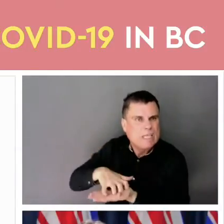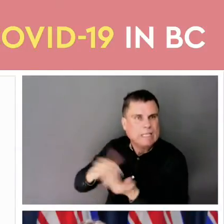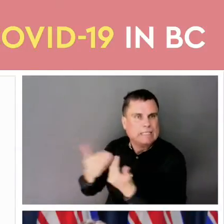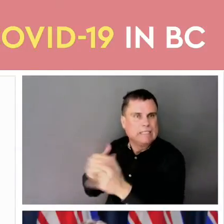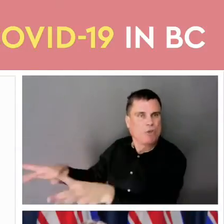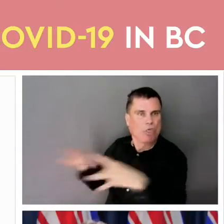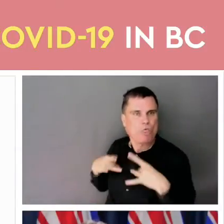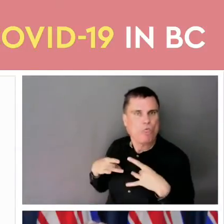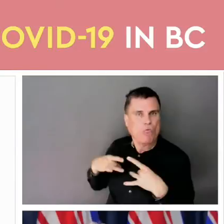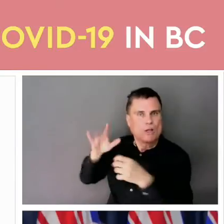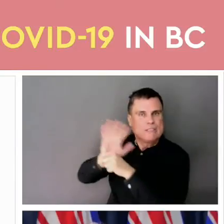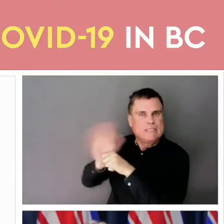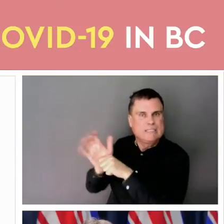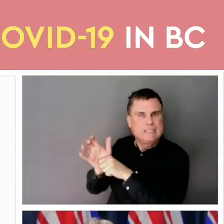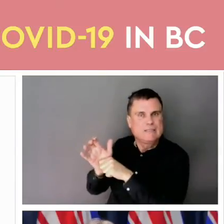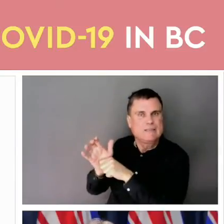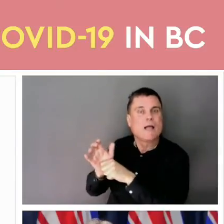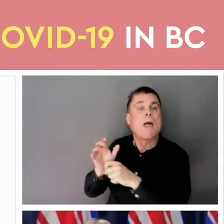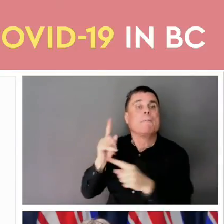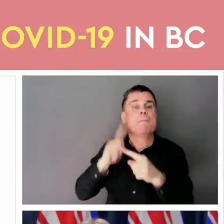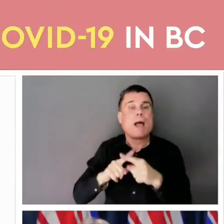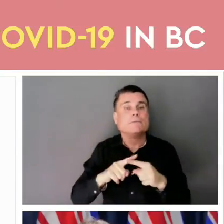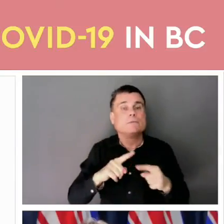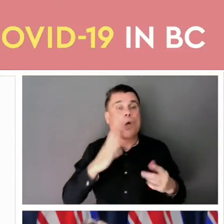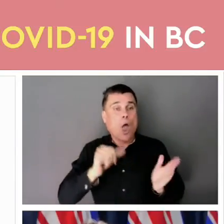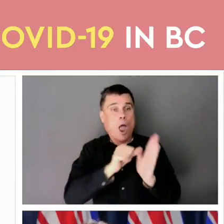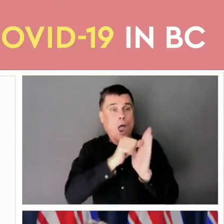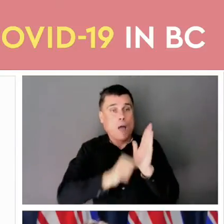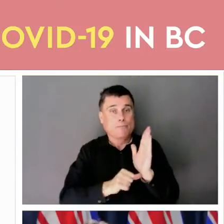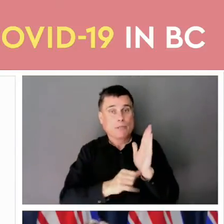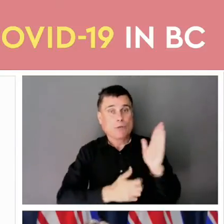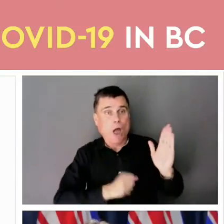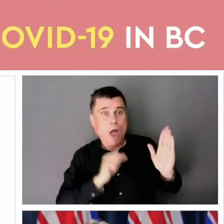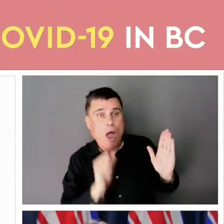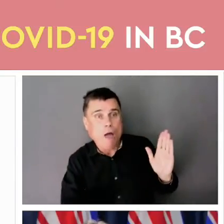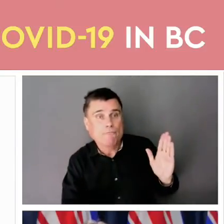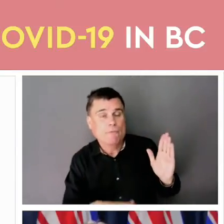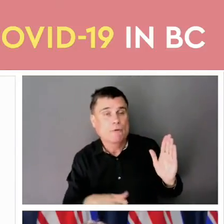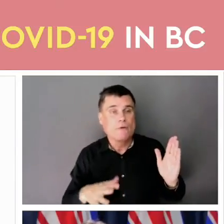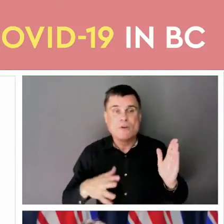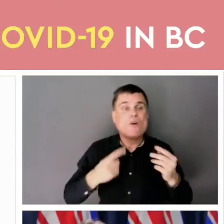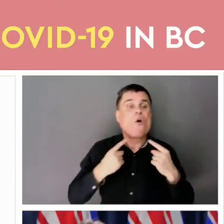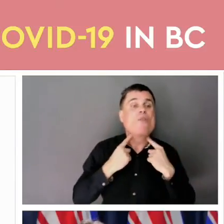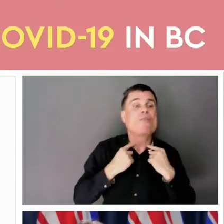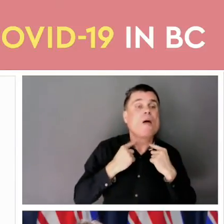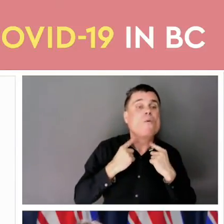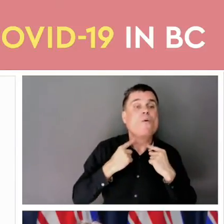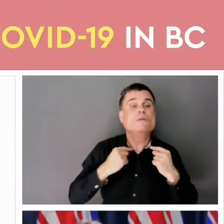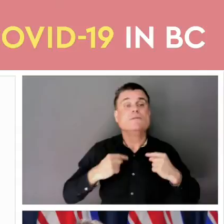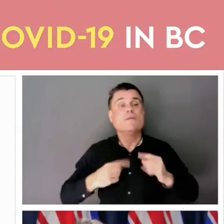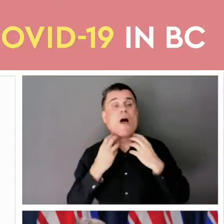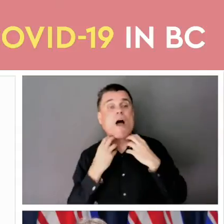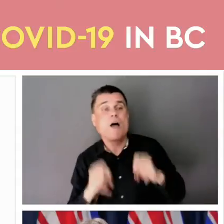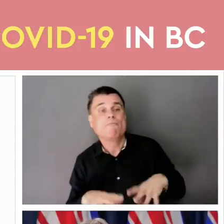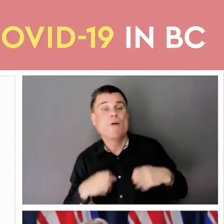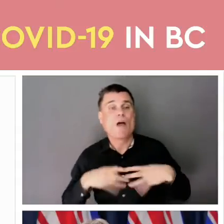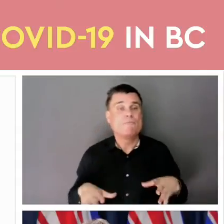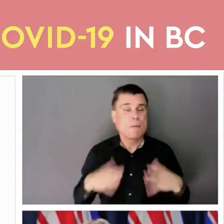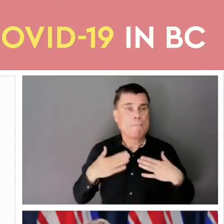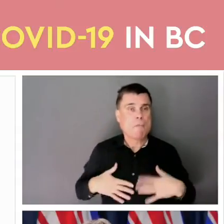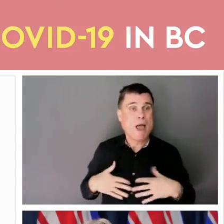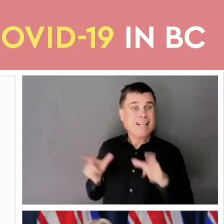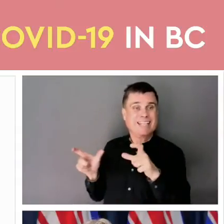kinds of infections. We know from the literature on COVID-19 that adults with significant developmental